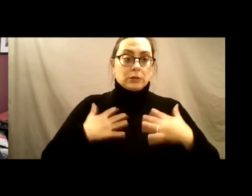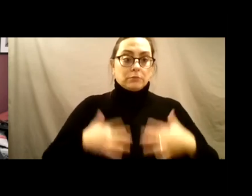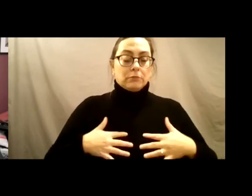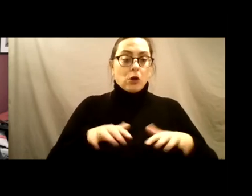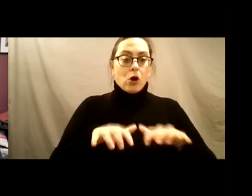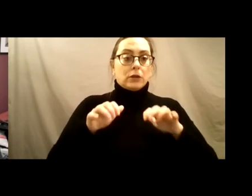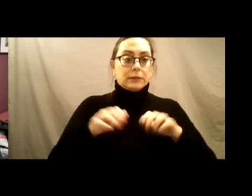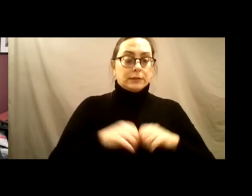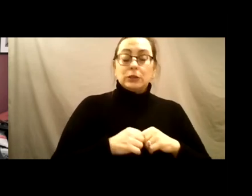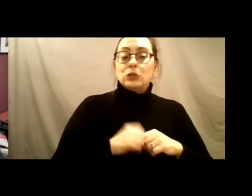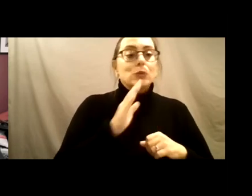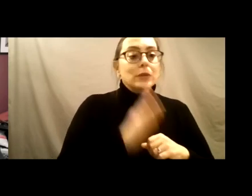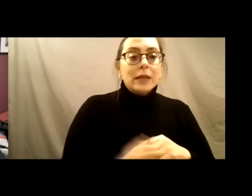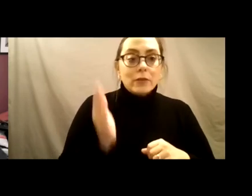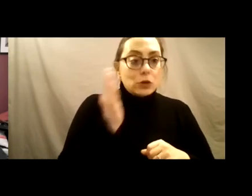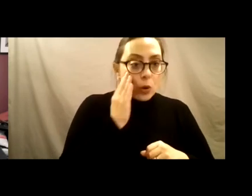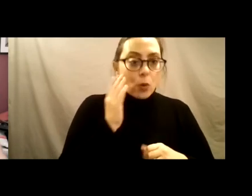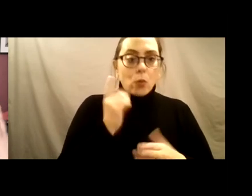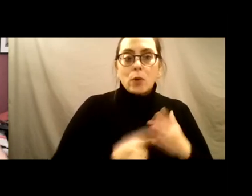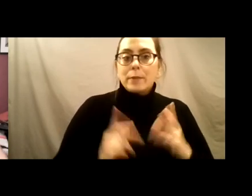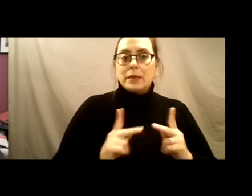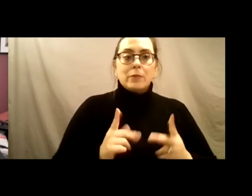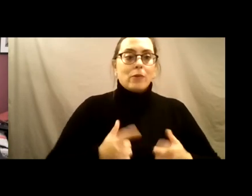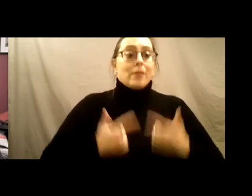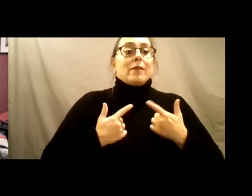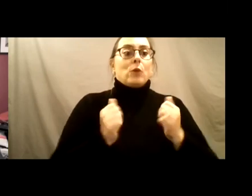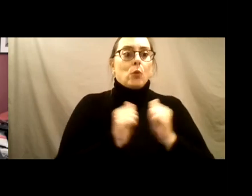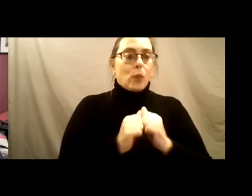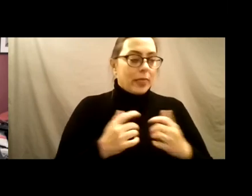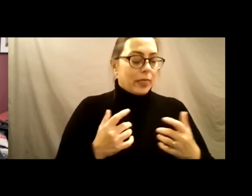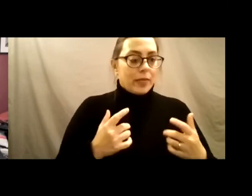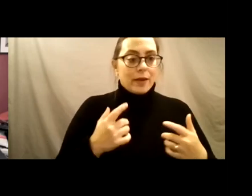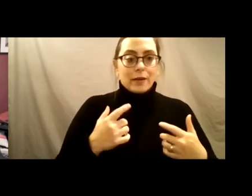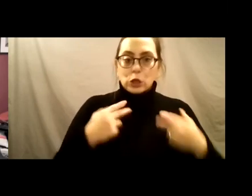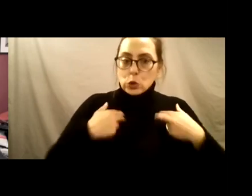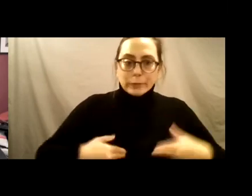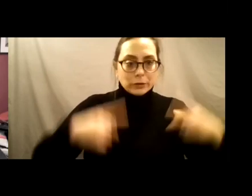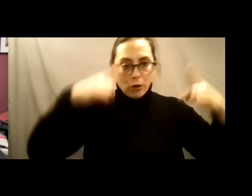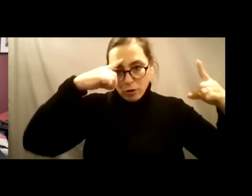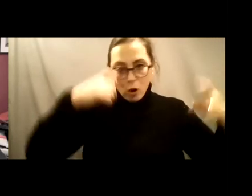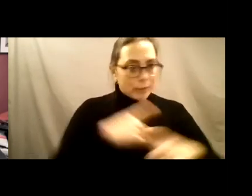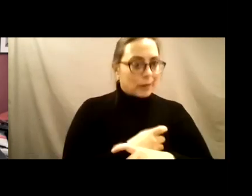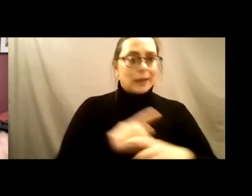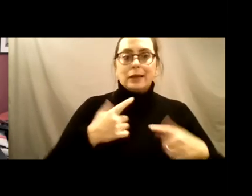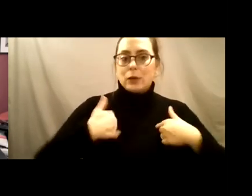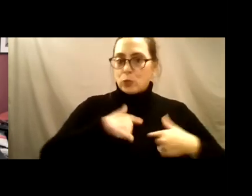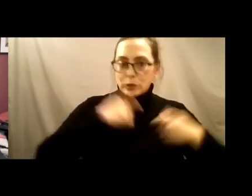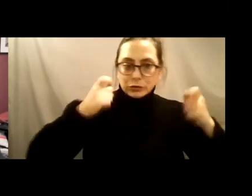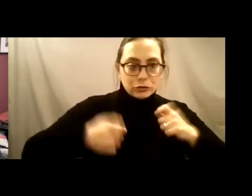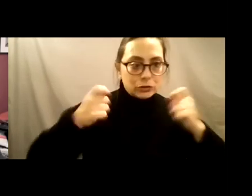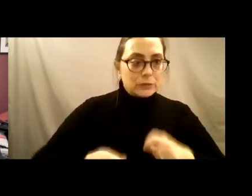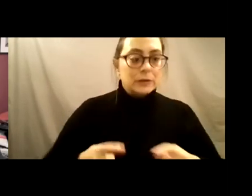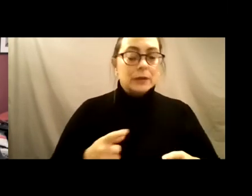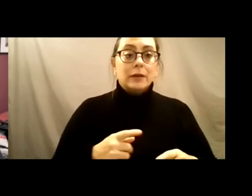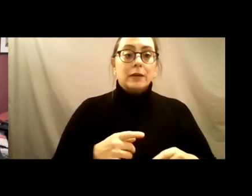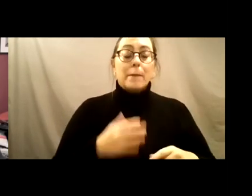We never know what people are living with. We're so intersectional, we're so complicated, and we're changing constantly. My access needs